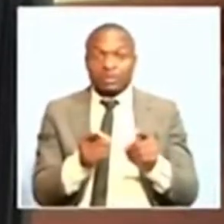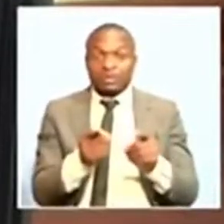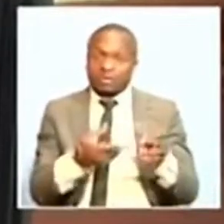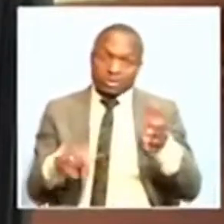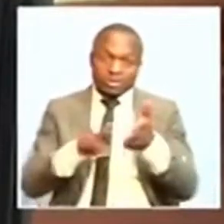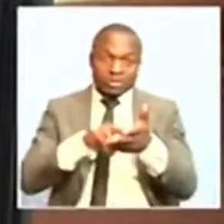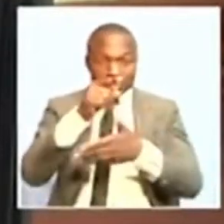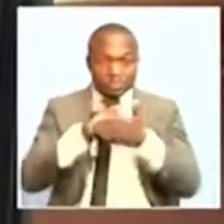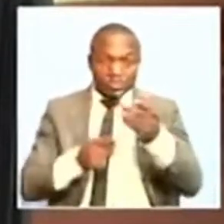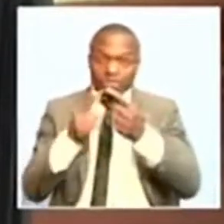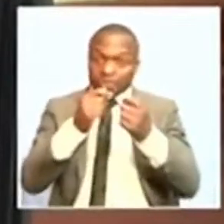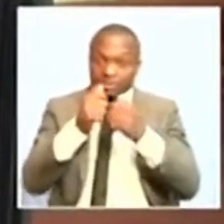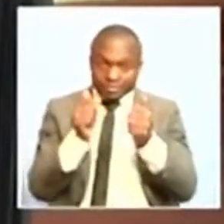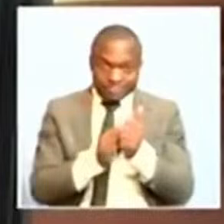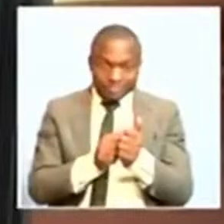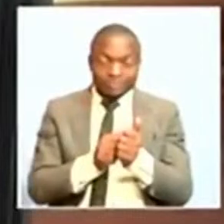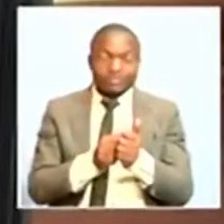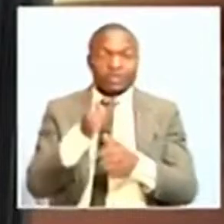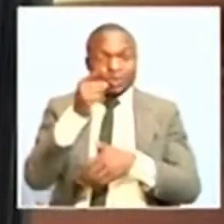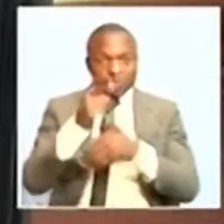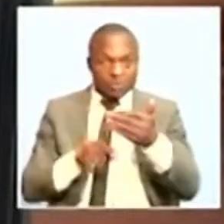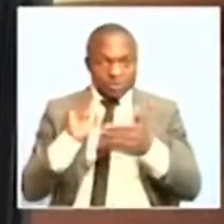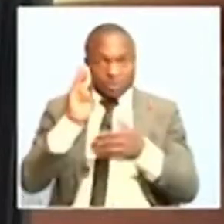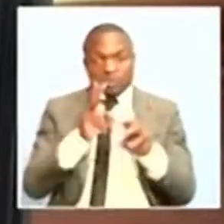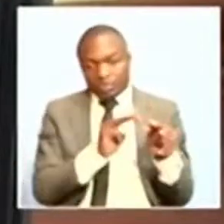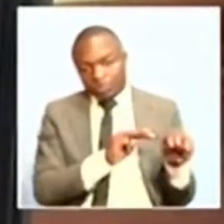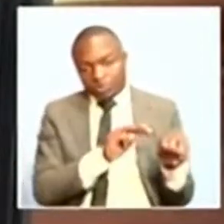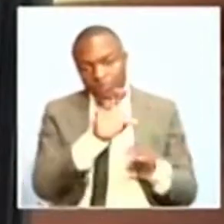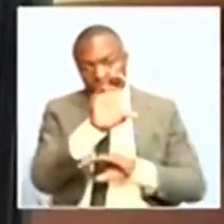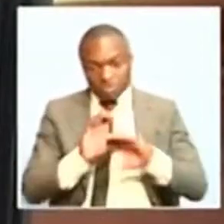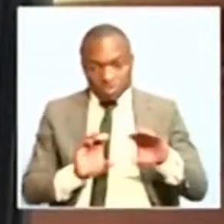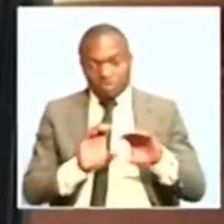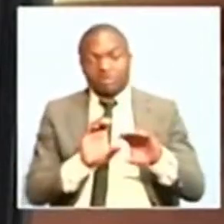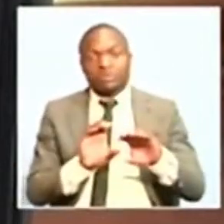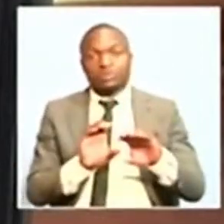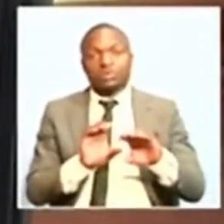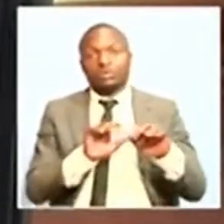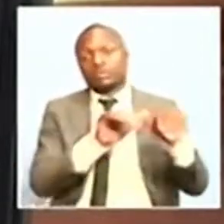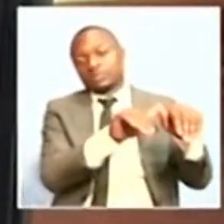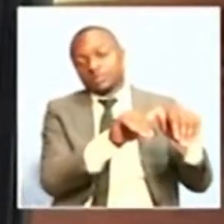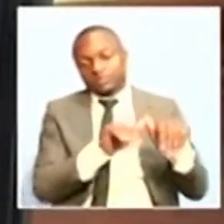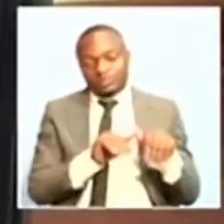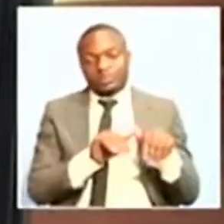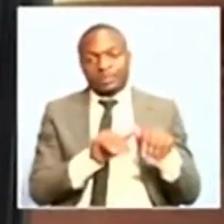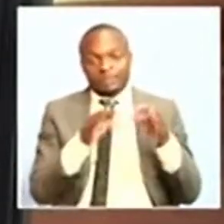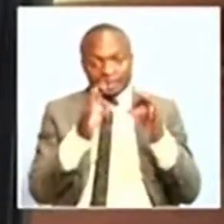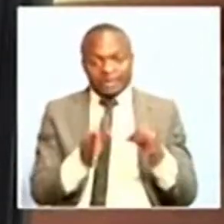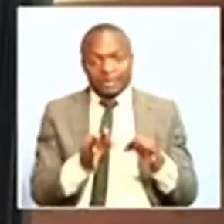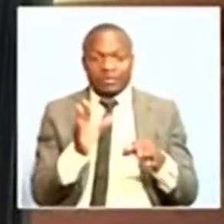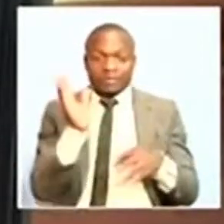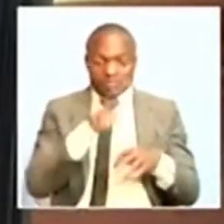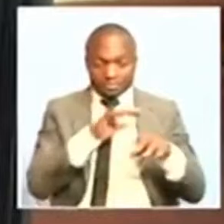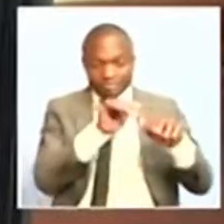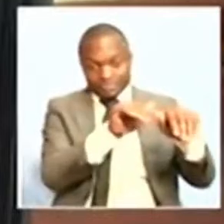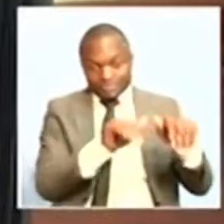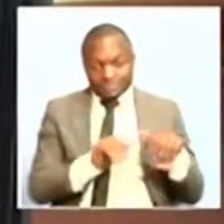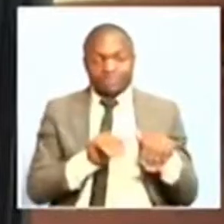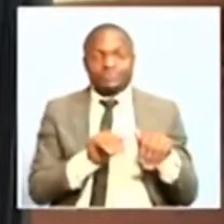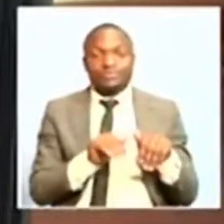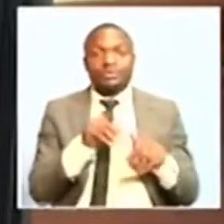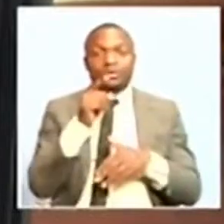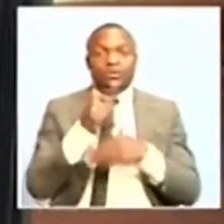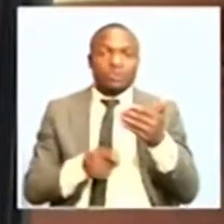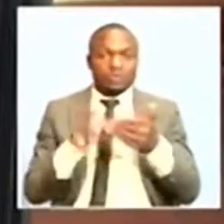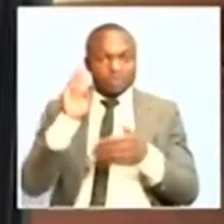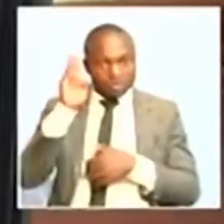spoke about in one, what will necessitate the exemptions, and once they are exempted, what